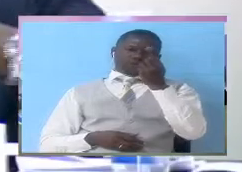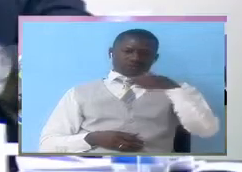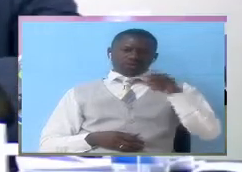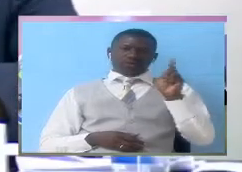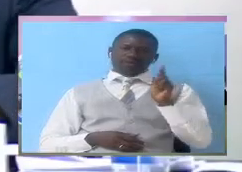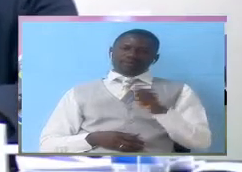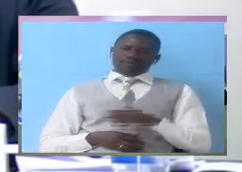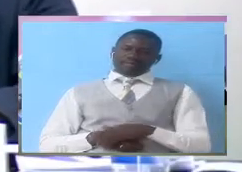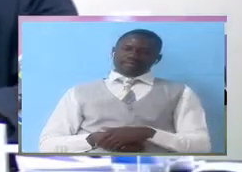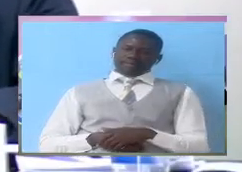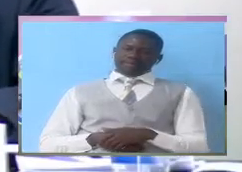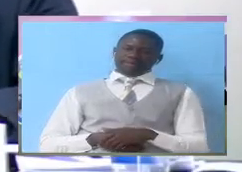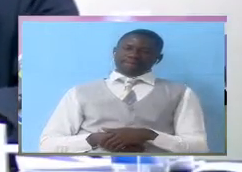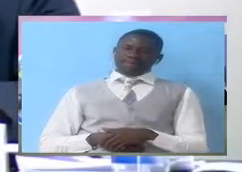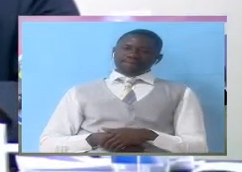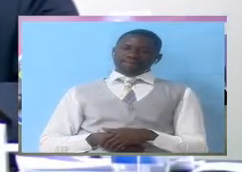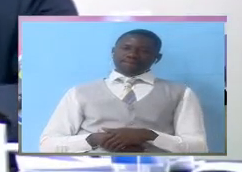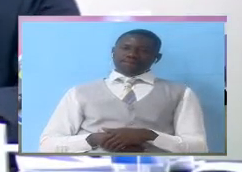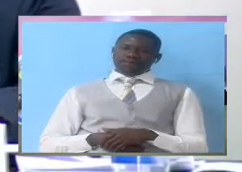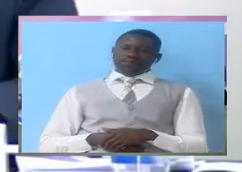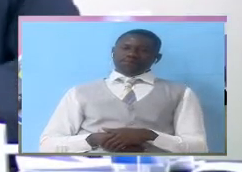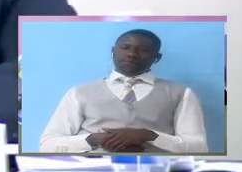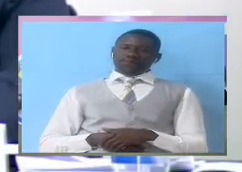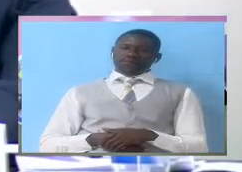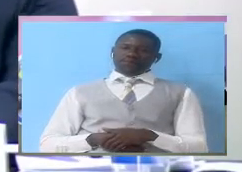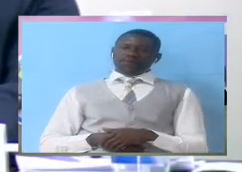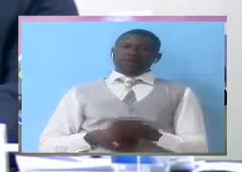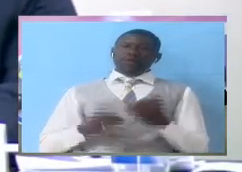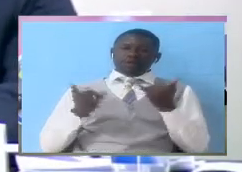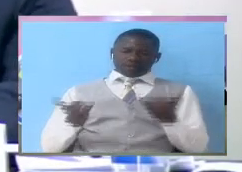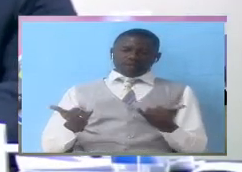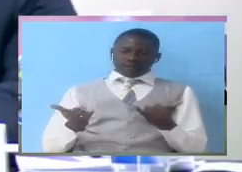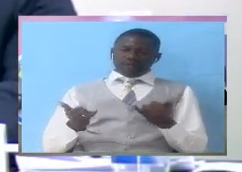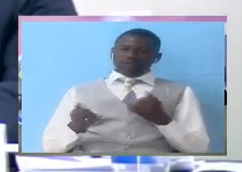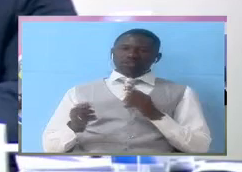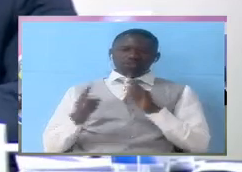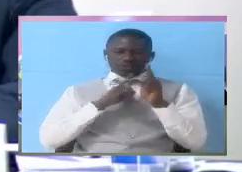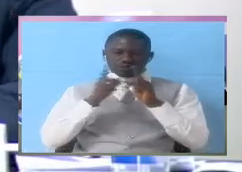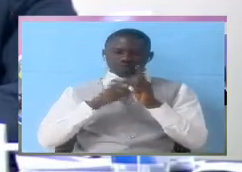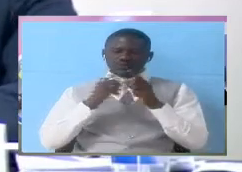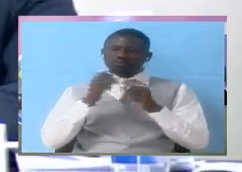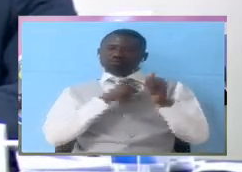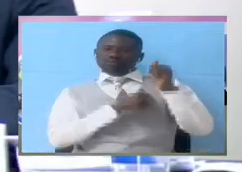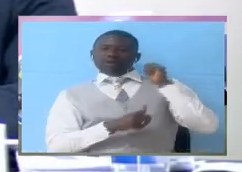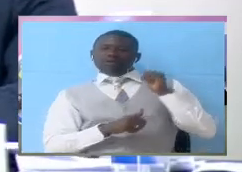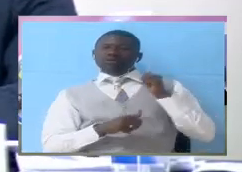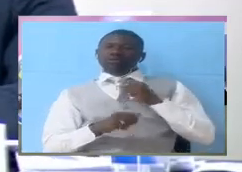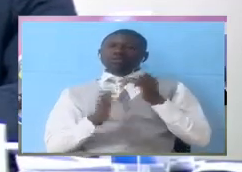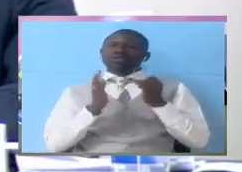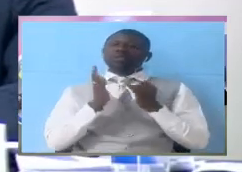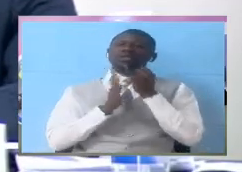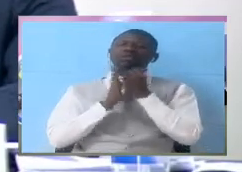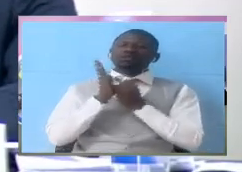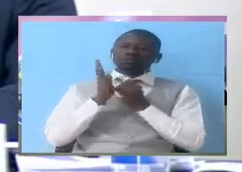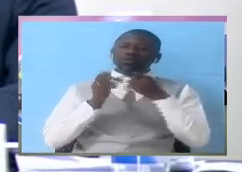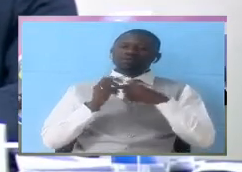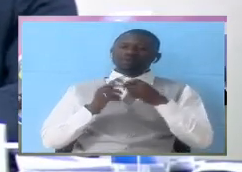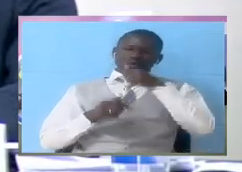Now let's go back to this issue of the working methods of the panel. We want to